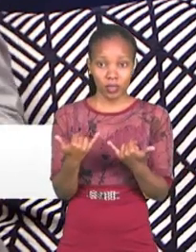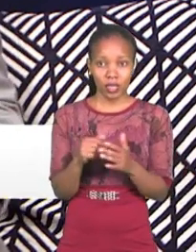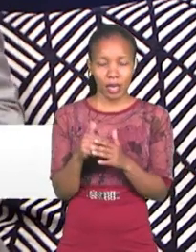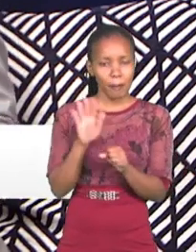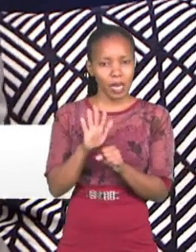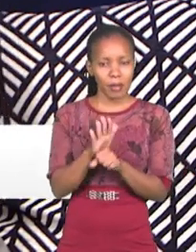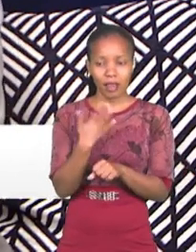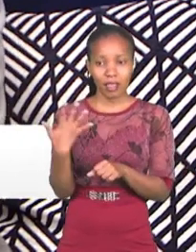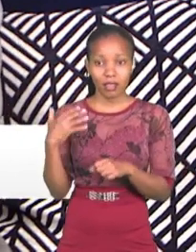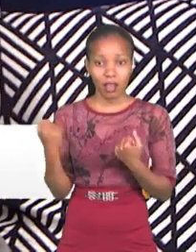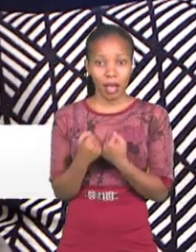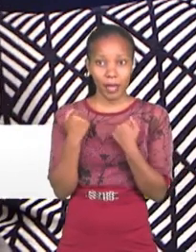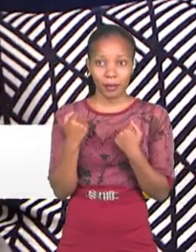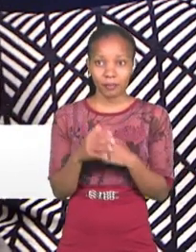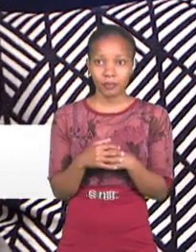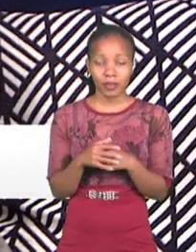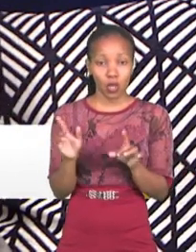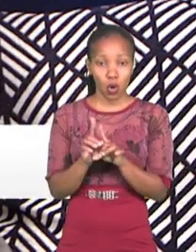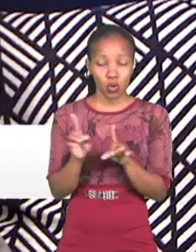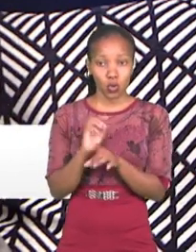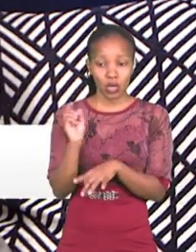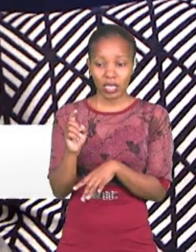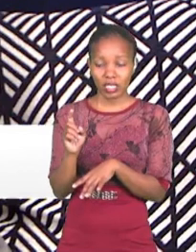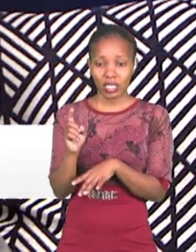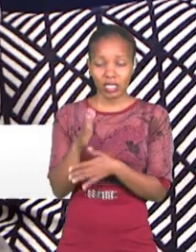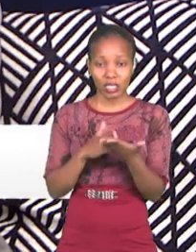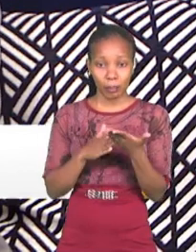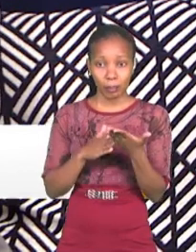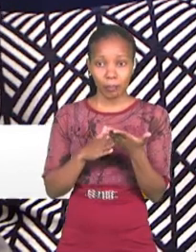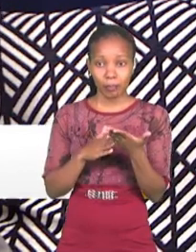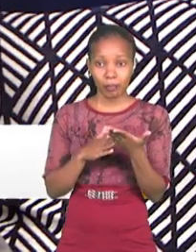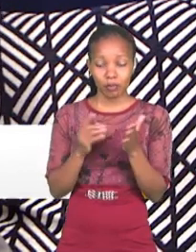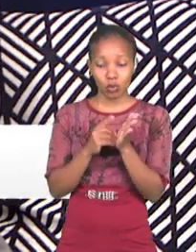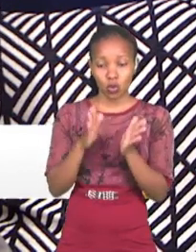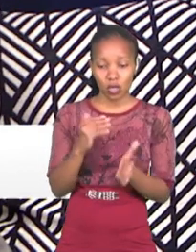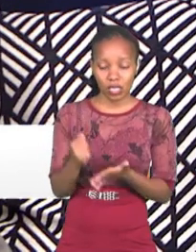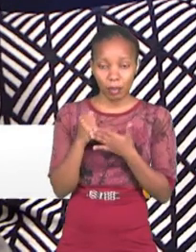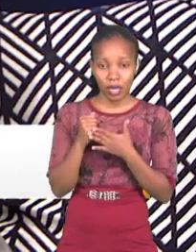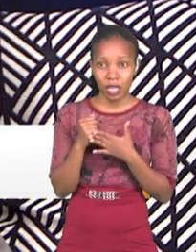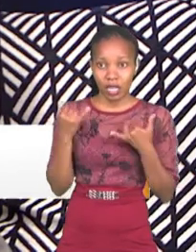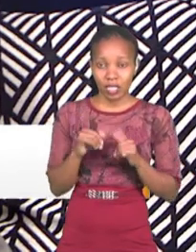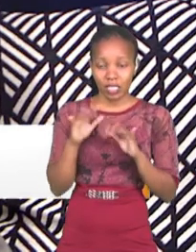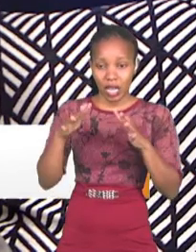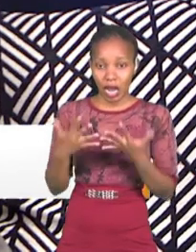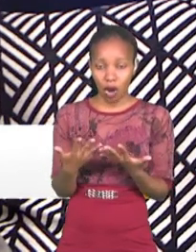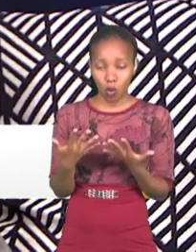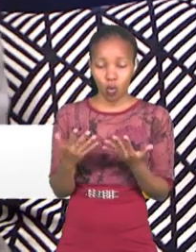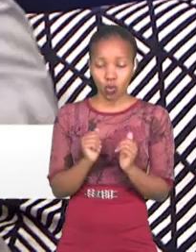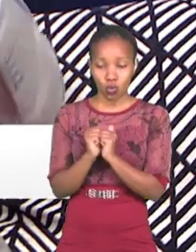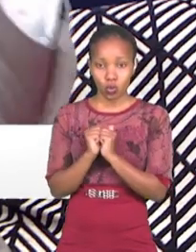many things actually come into play. And also, it needs some medical attention. Now, how do you try and put this all together?